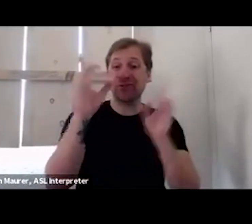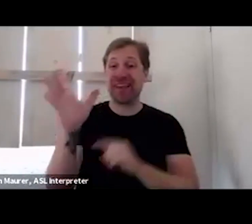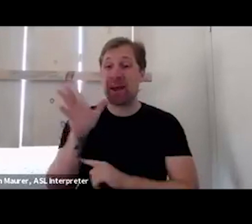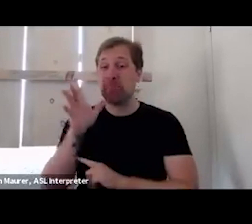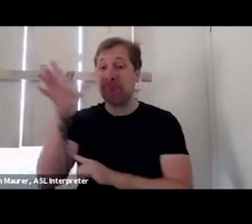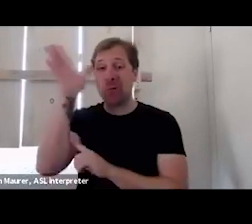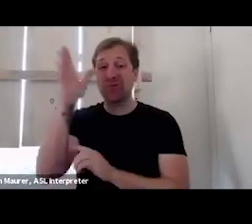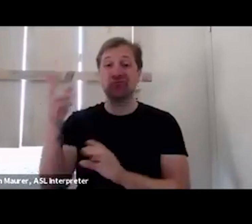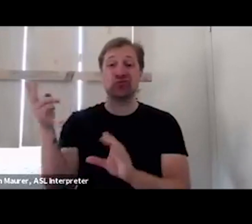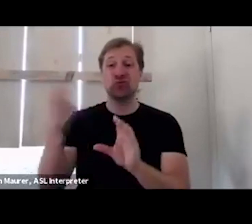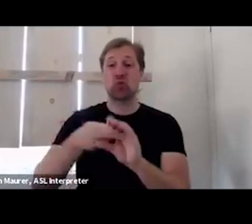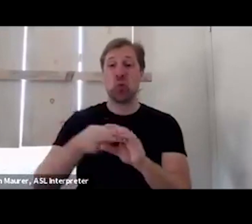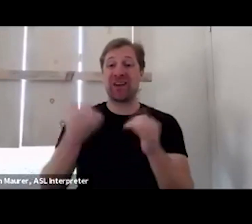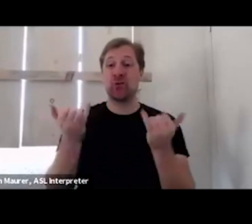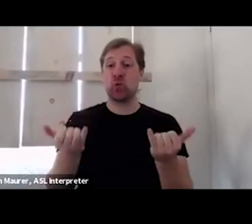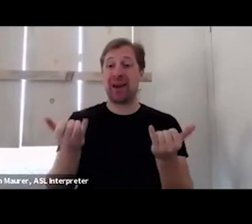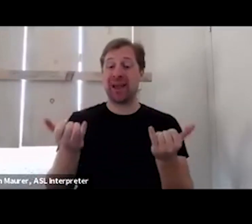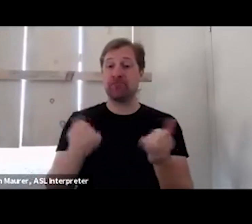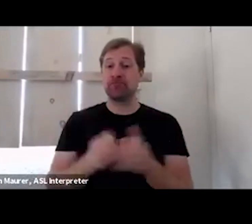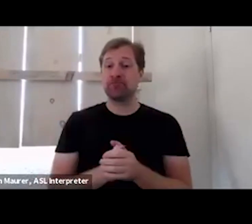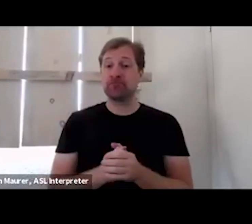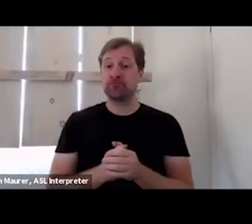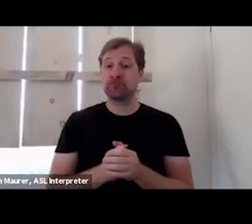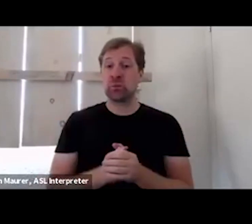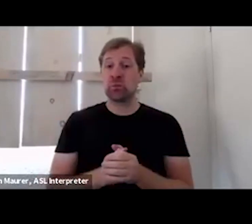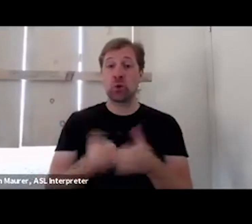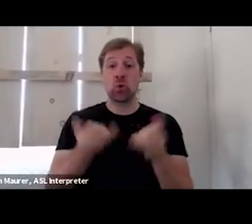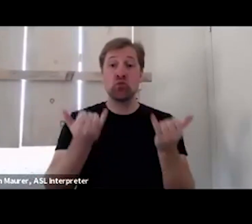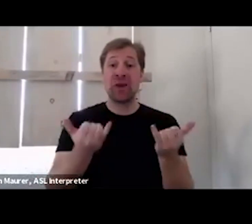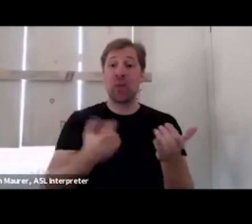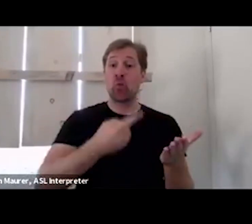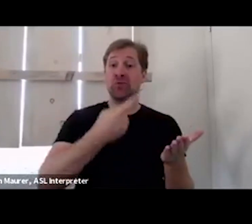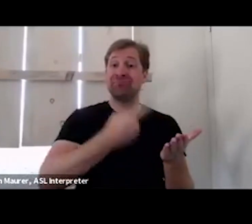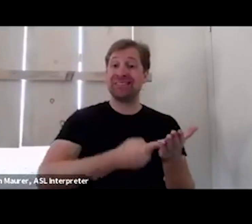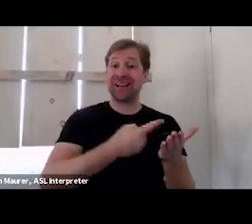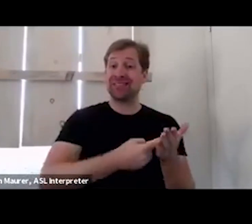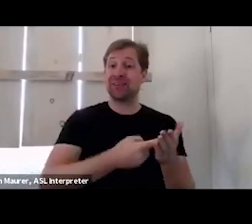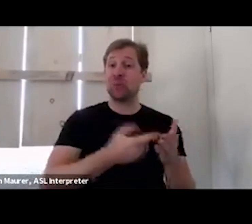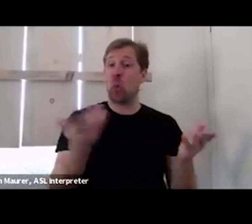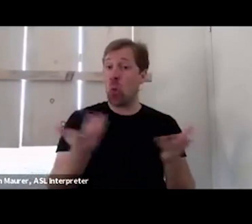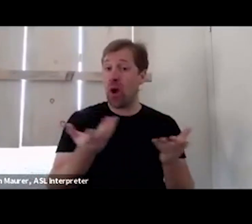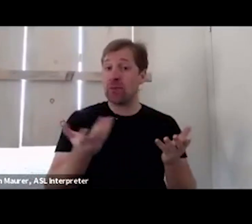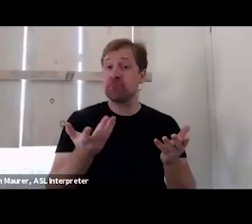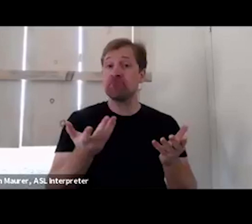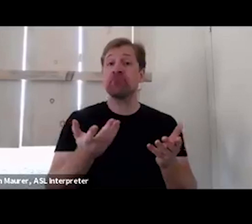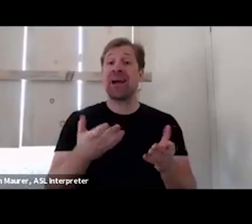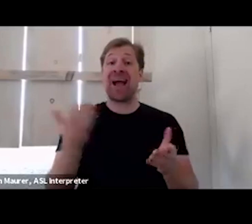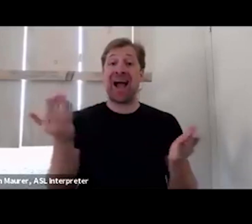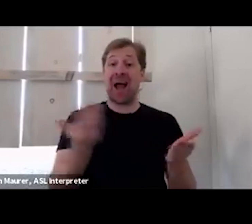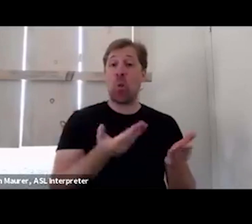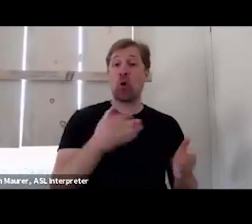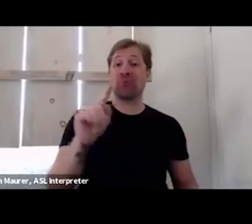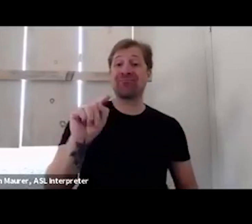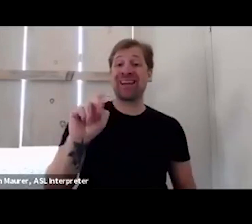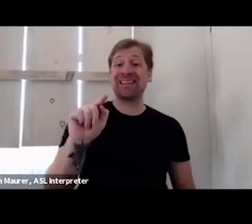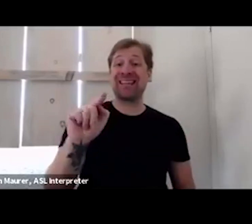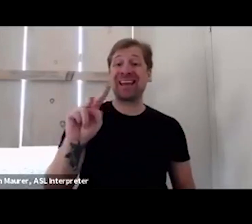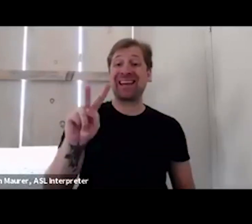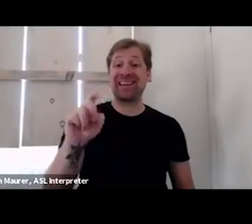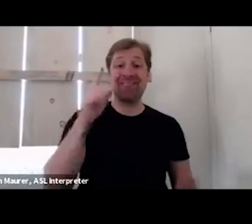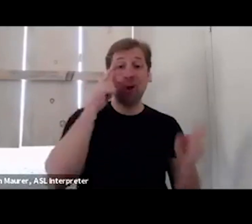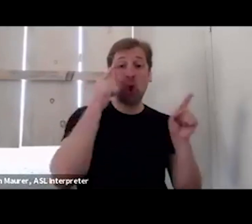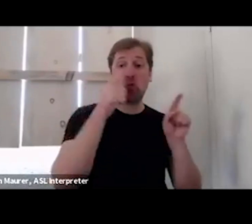be talking exclusively about the tentative agreement on crisis distance learning. The bargaining team worked